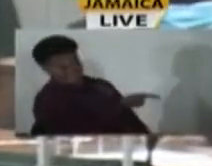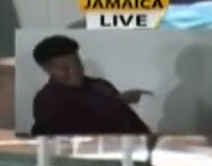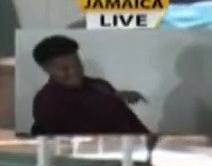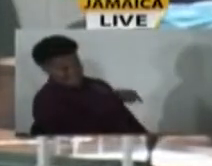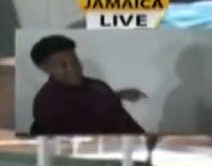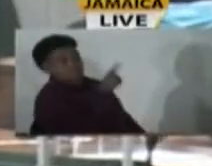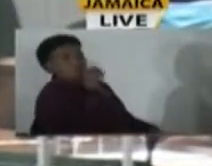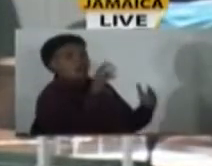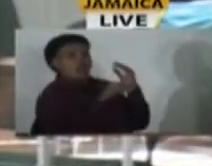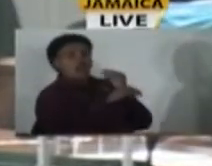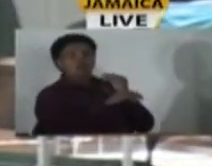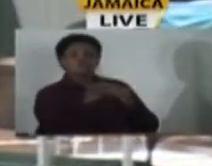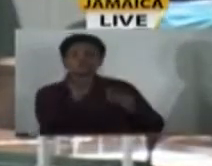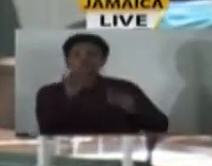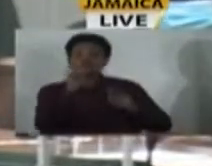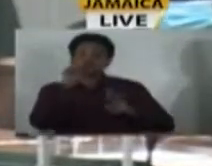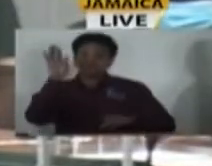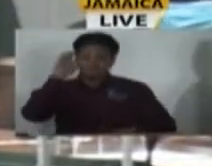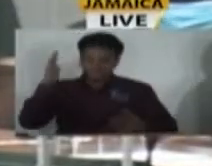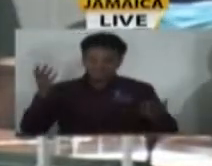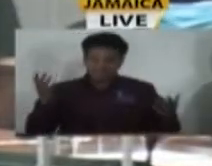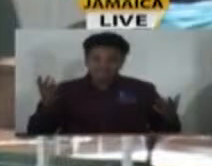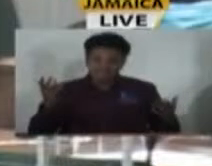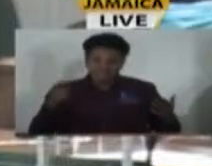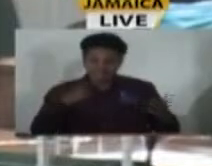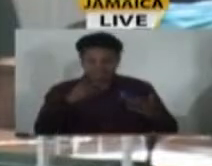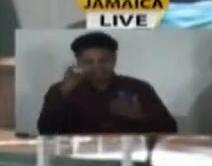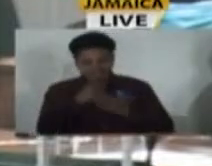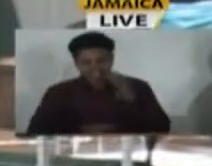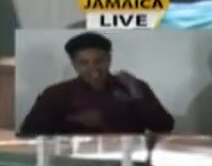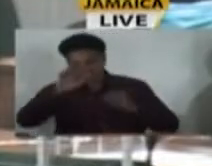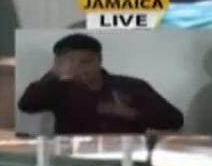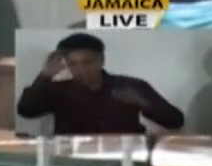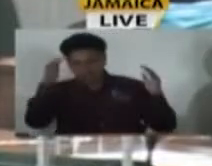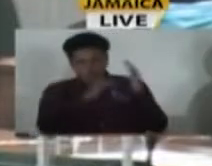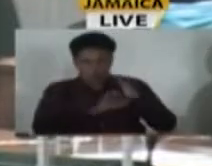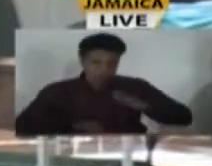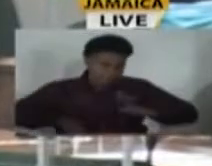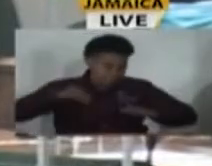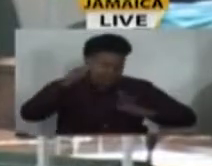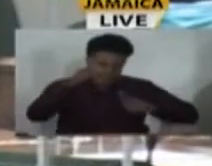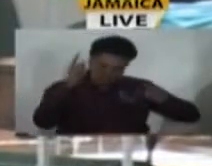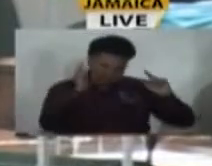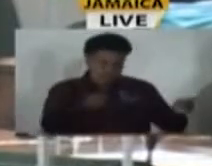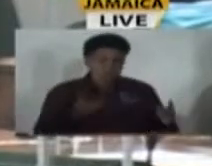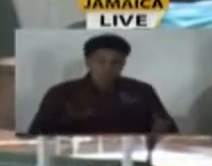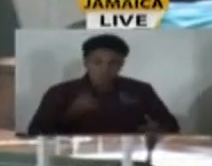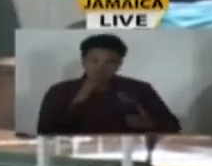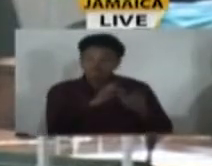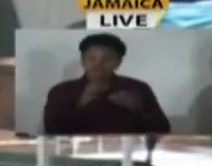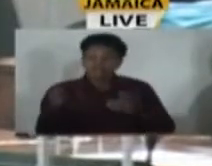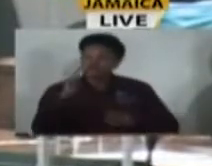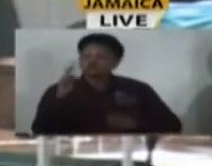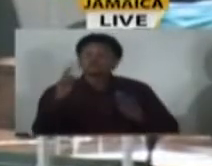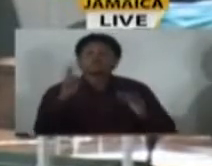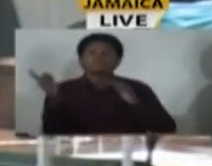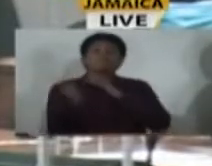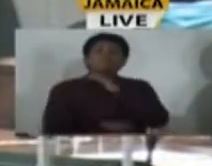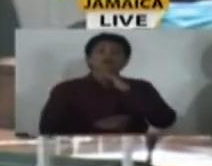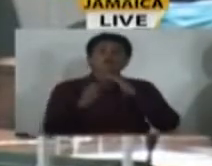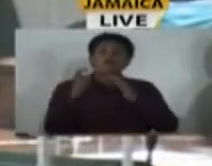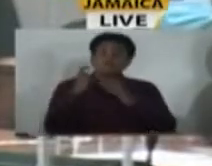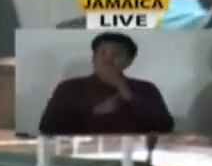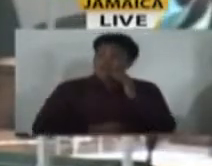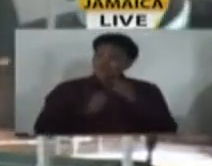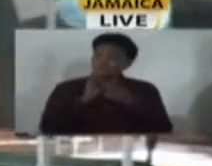also subjected to this fine. With respect to the matter of these fixed penalties or